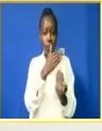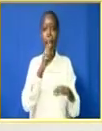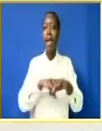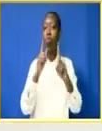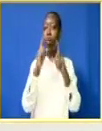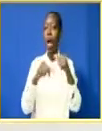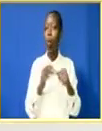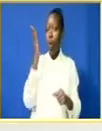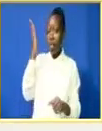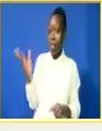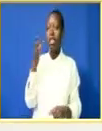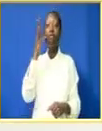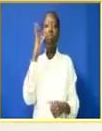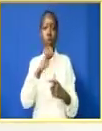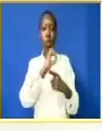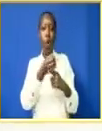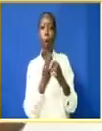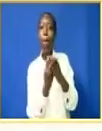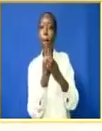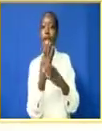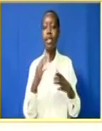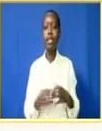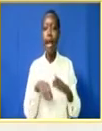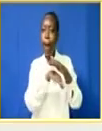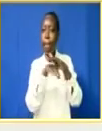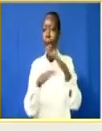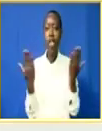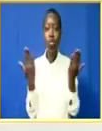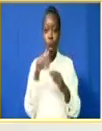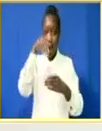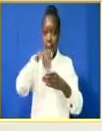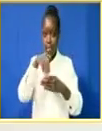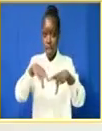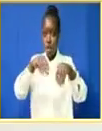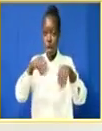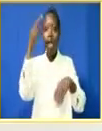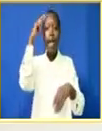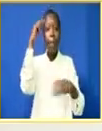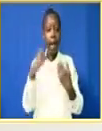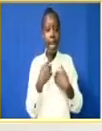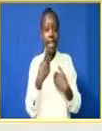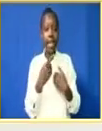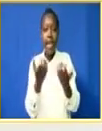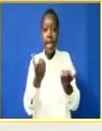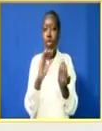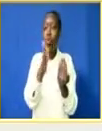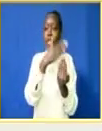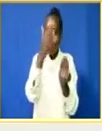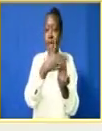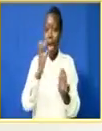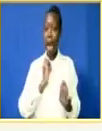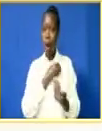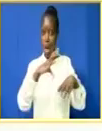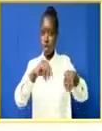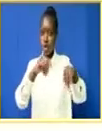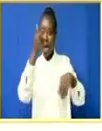about these fruits or plants, we grow them in the soil. Yes. And remember, we said we have to take care of our soil.